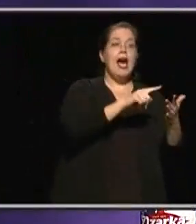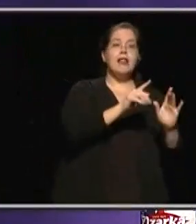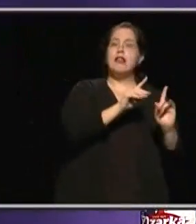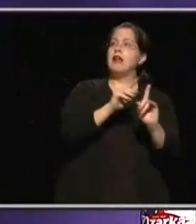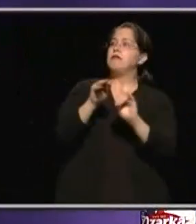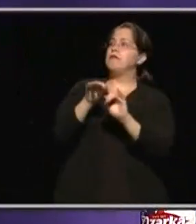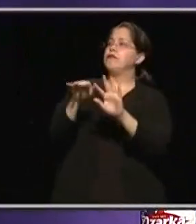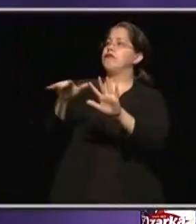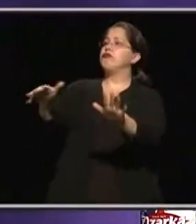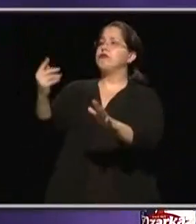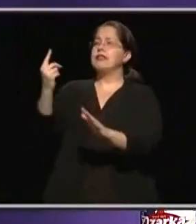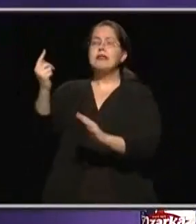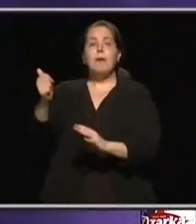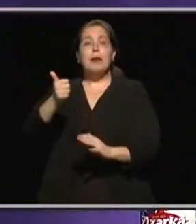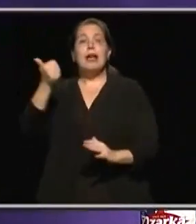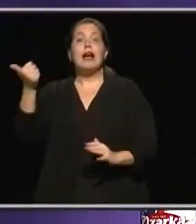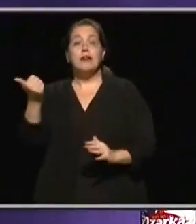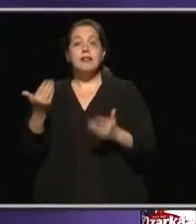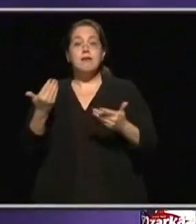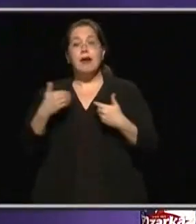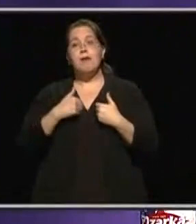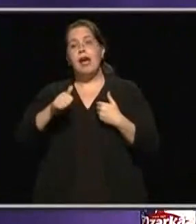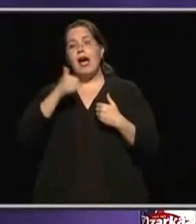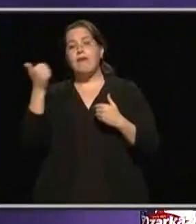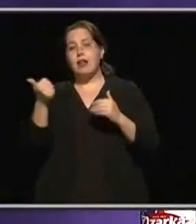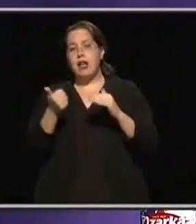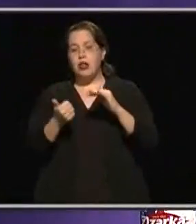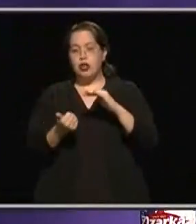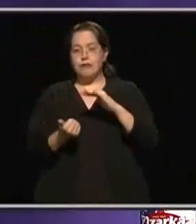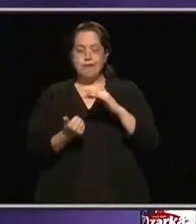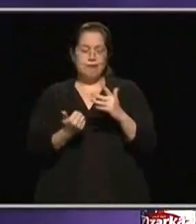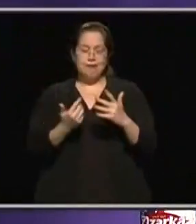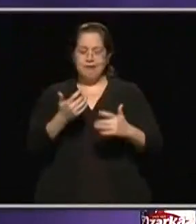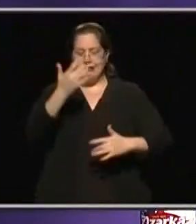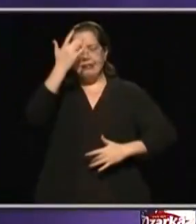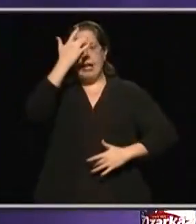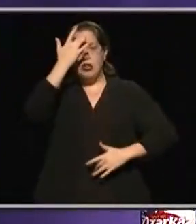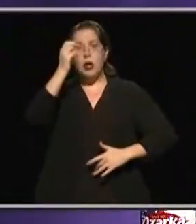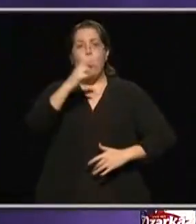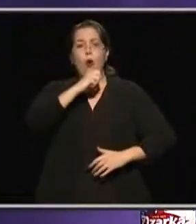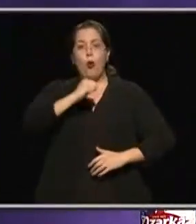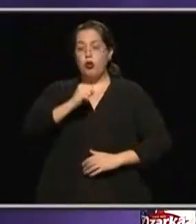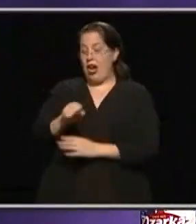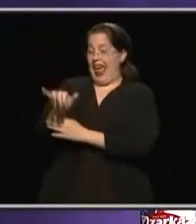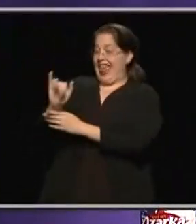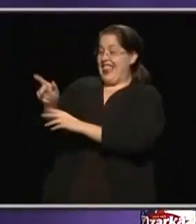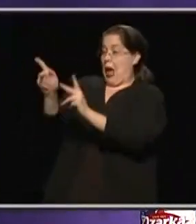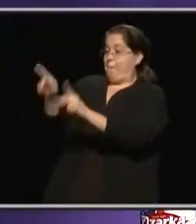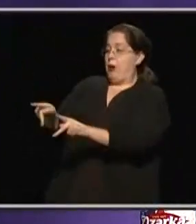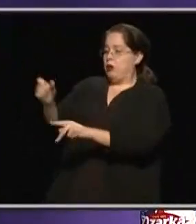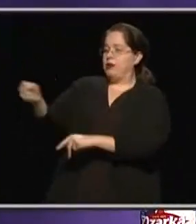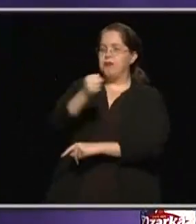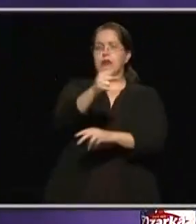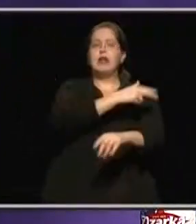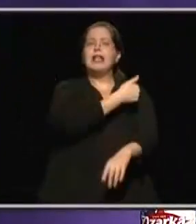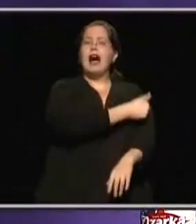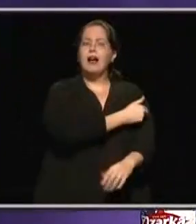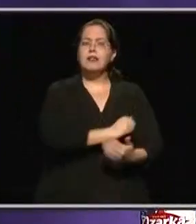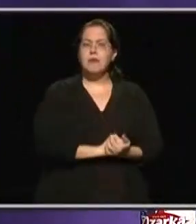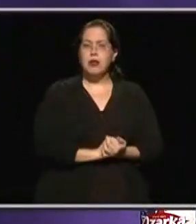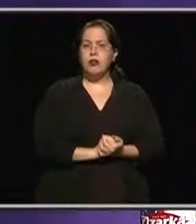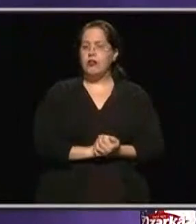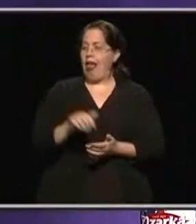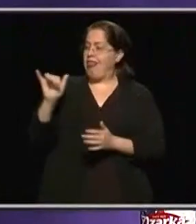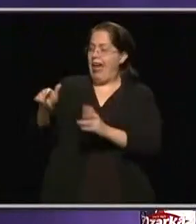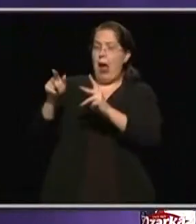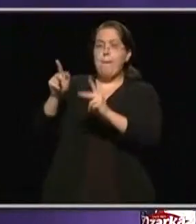it to somebody else that may have an underlying health problem or be elderly, and that person ends up in the hospital, and that person may